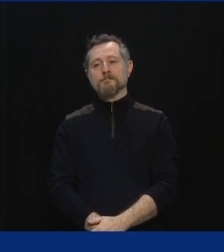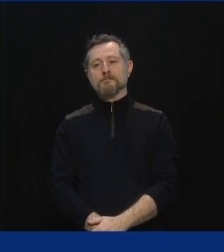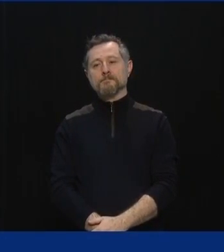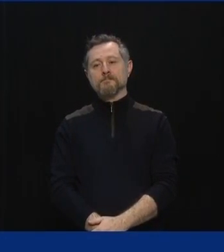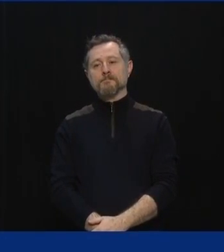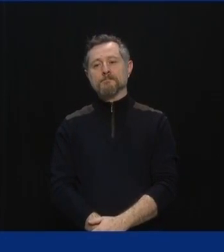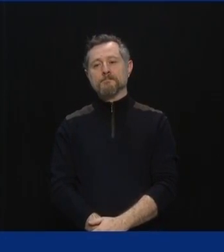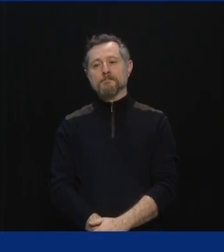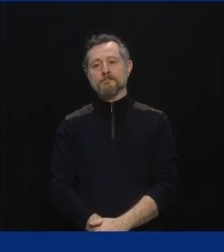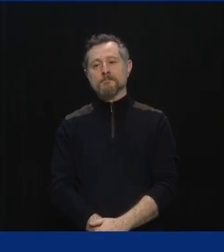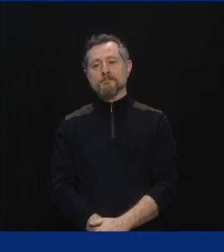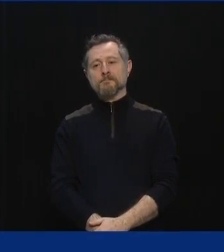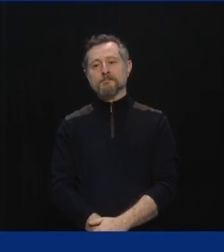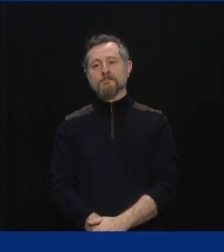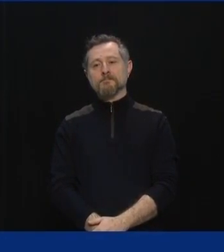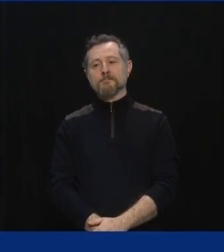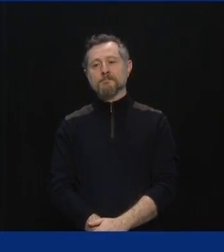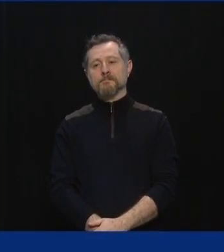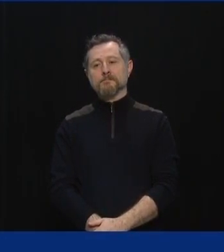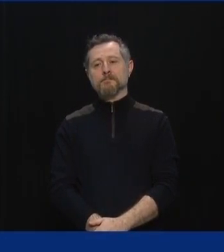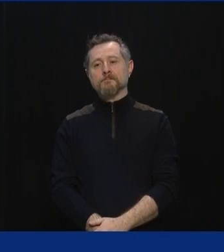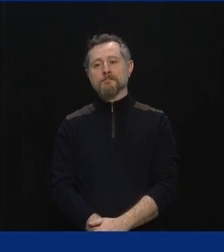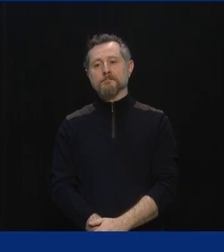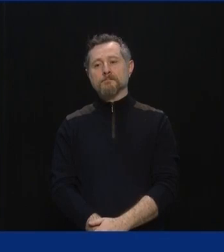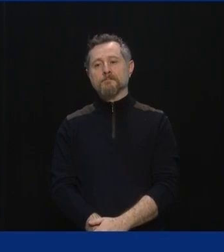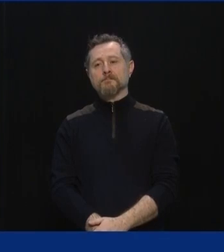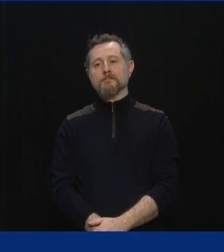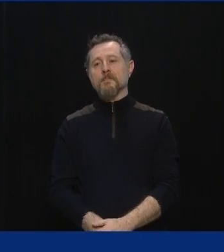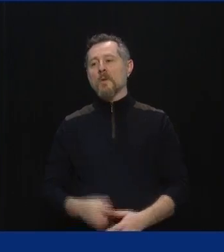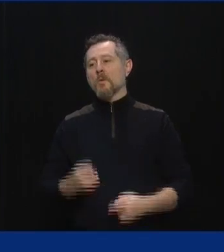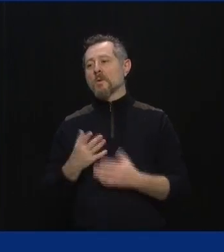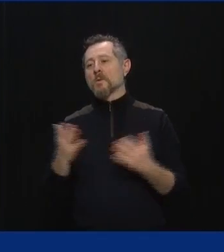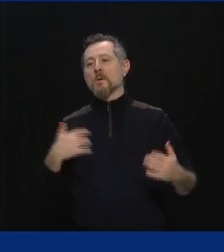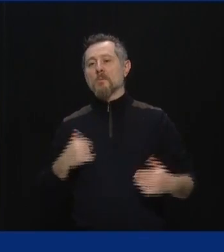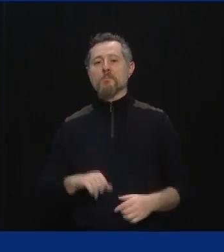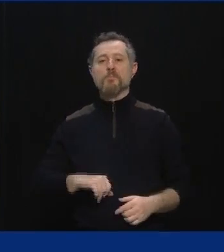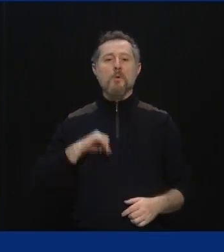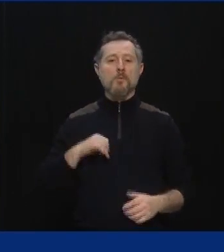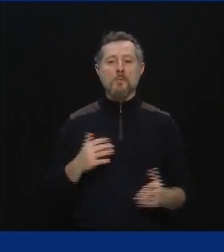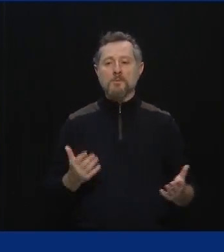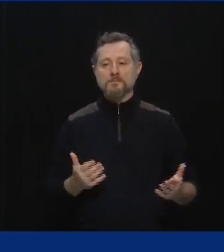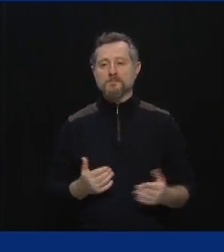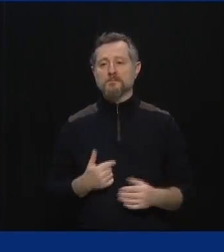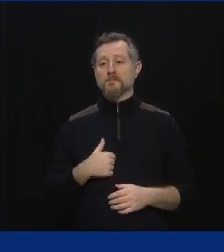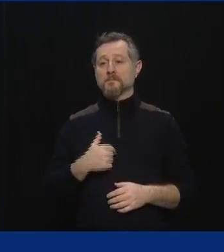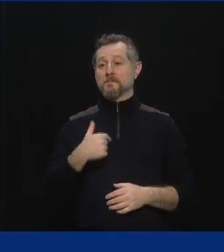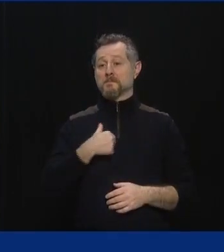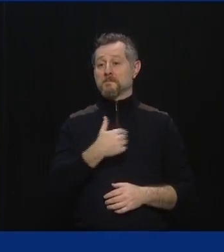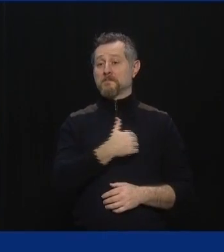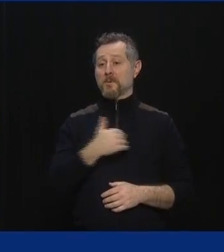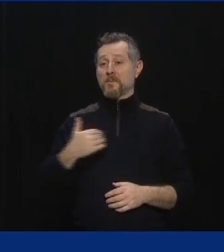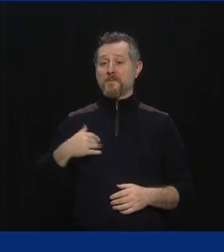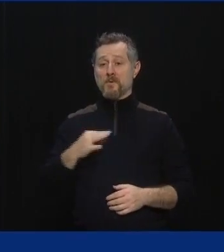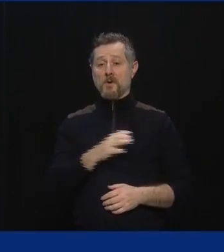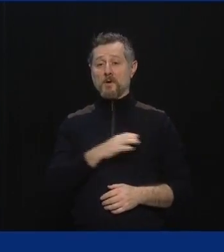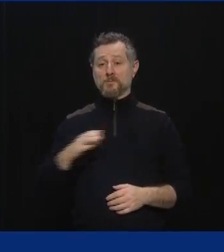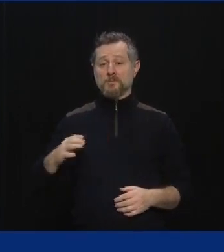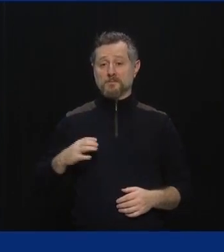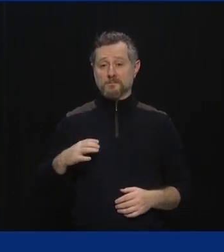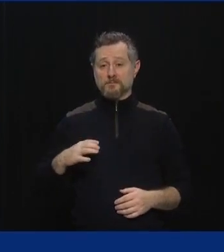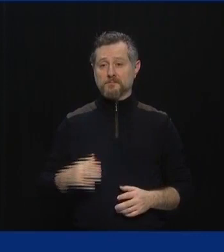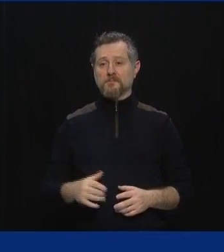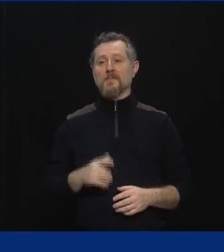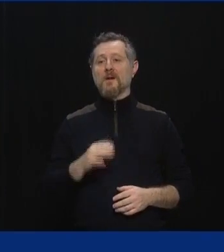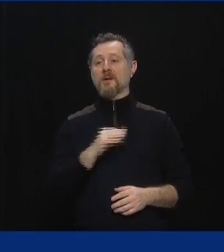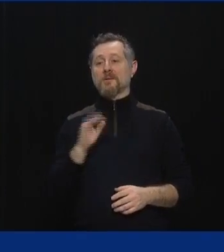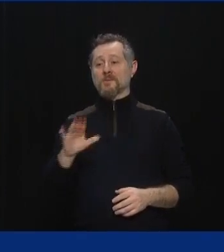And one of the things that I am so proud of, being a member of Congress in southeastern